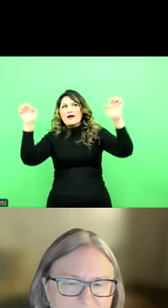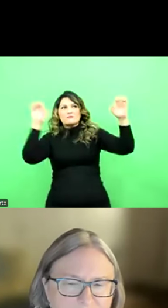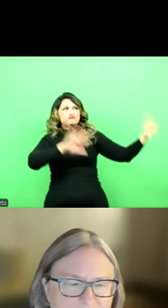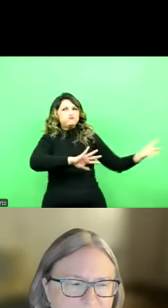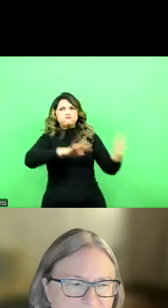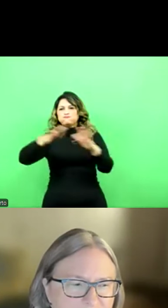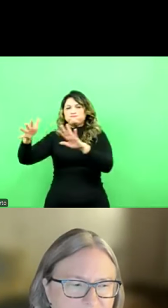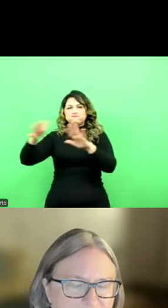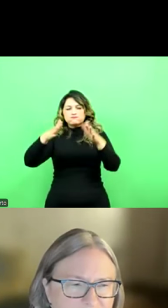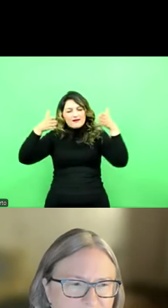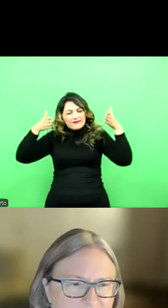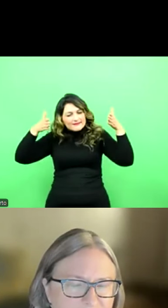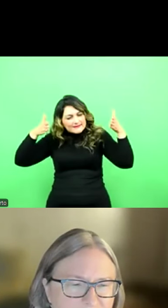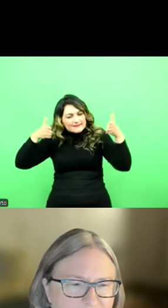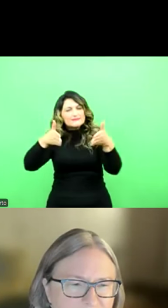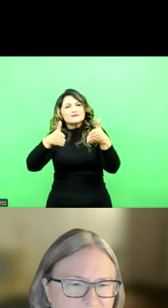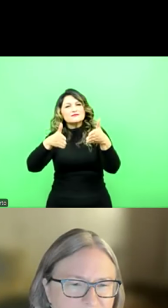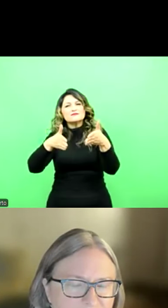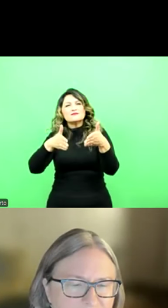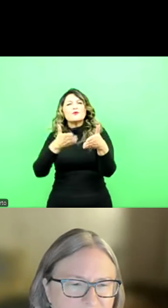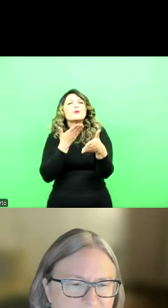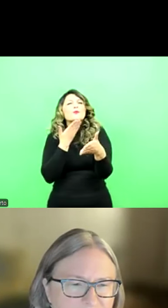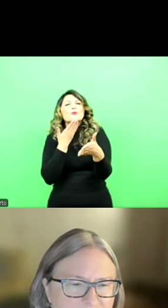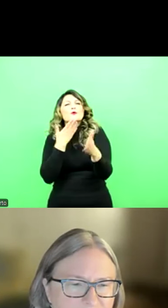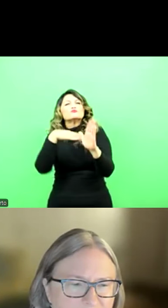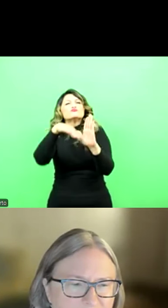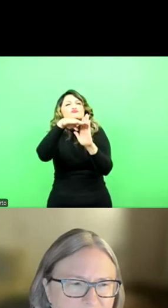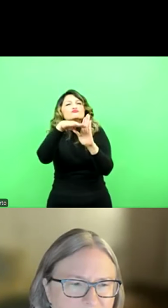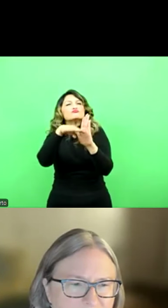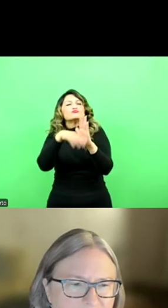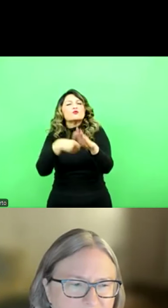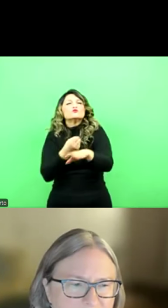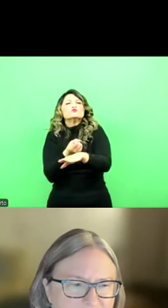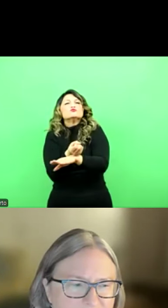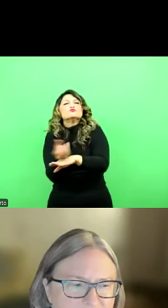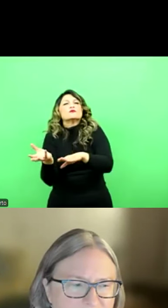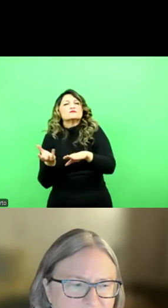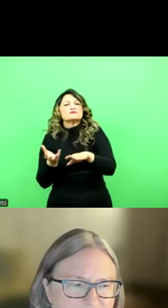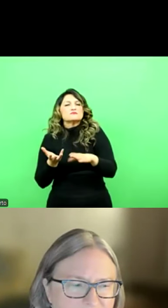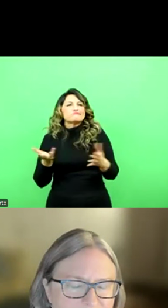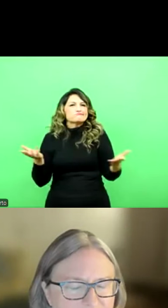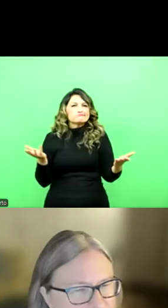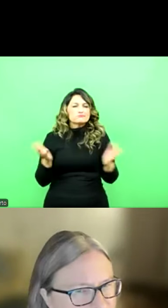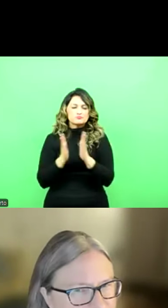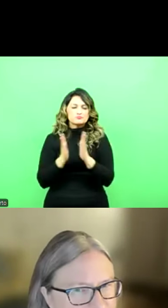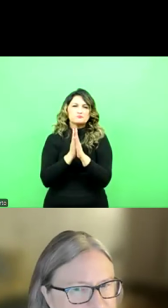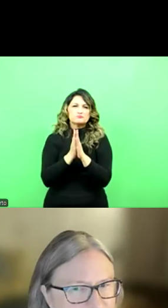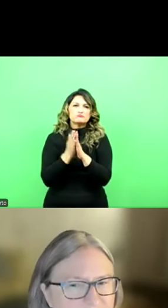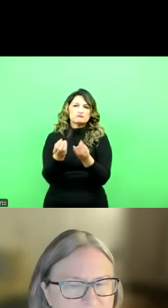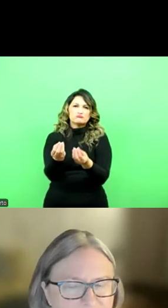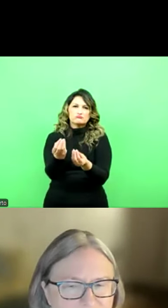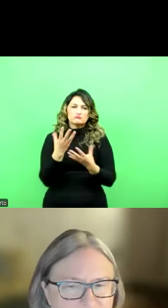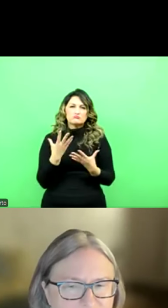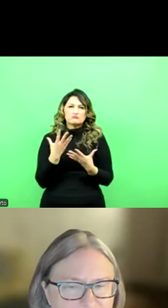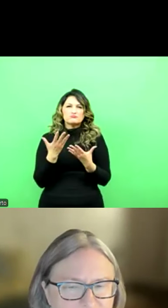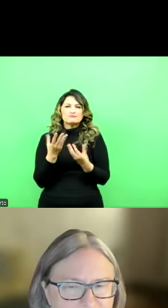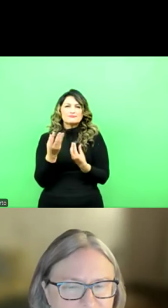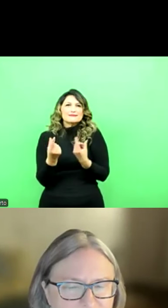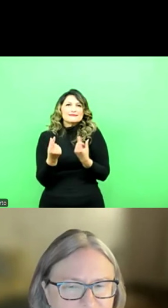to specifically try to get from you one specific measure that